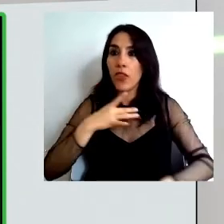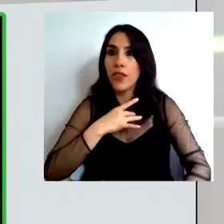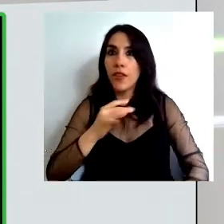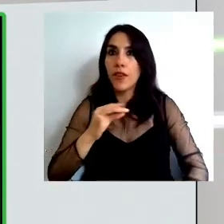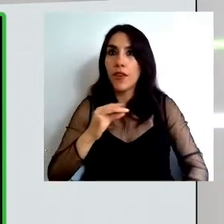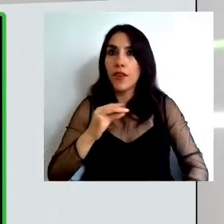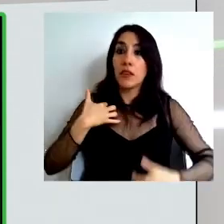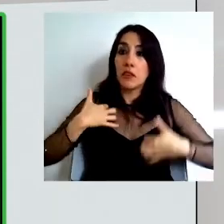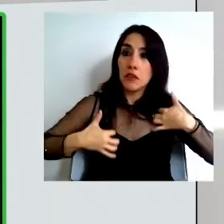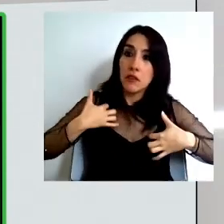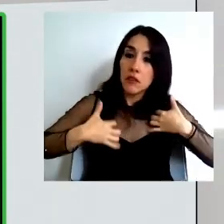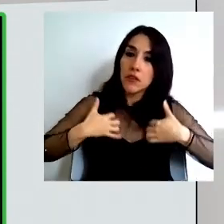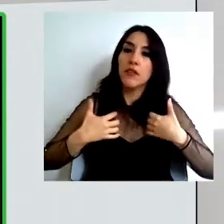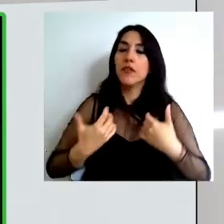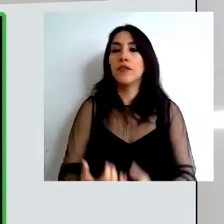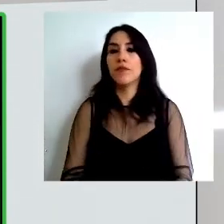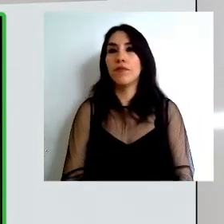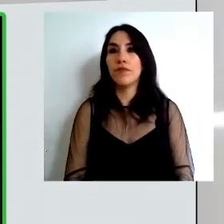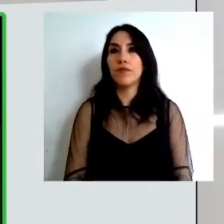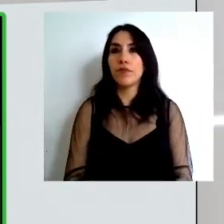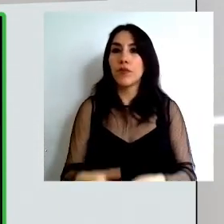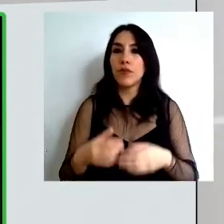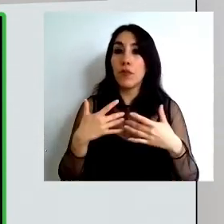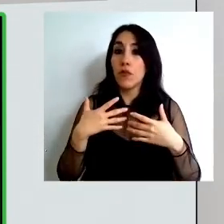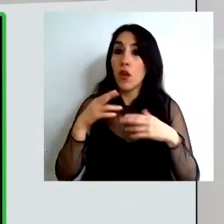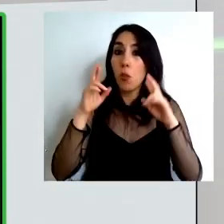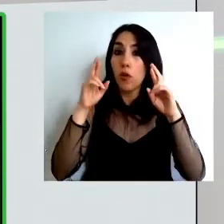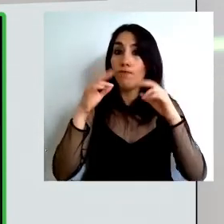you would be interested in that. And